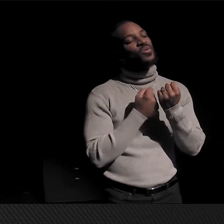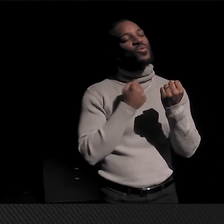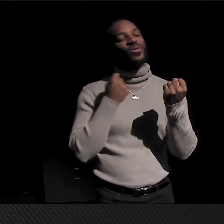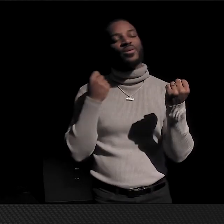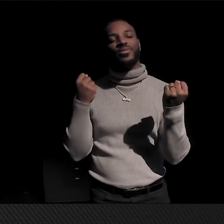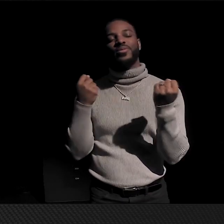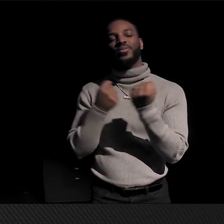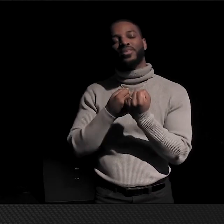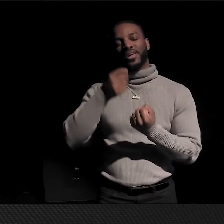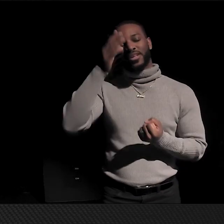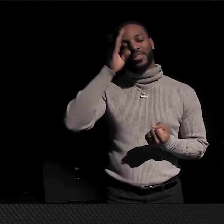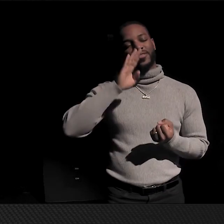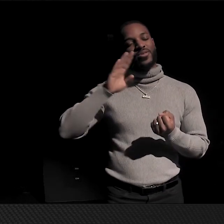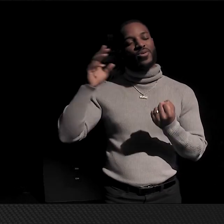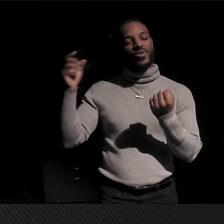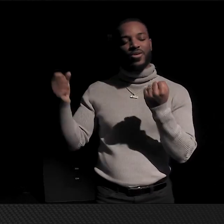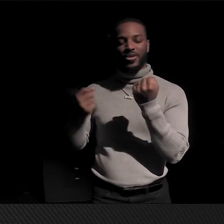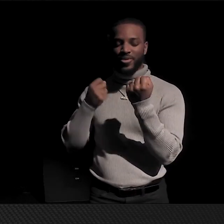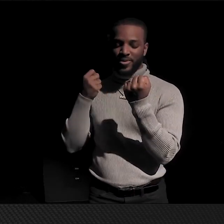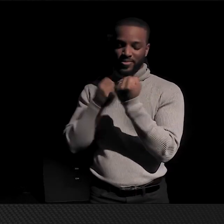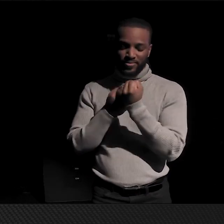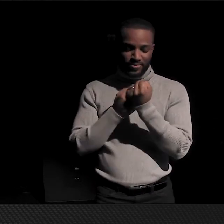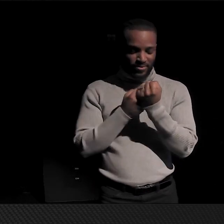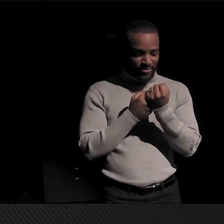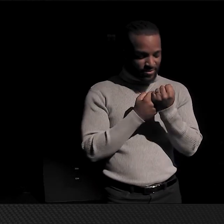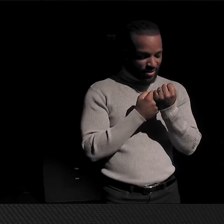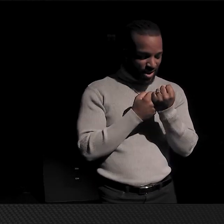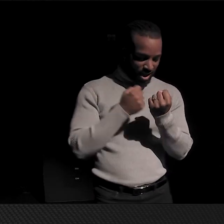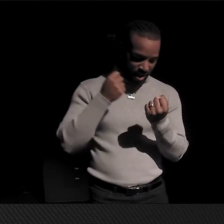is for you, he is for you,